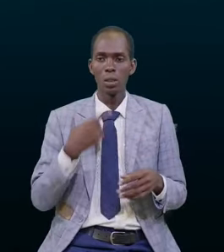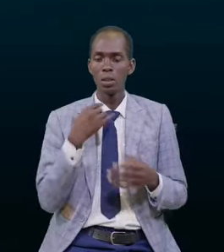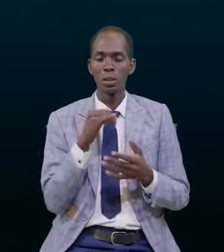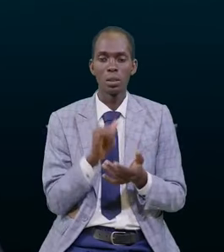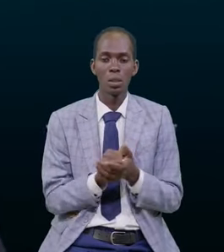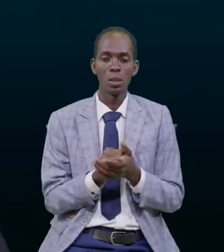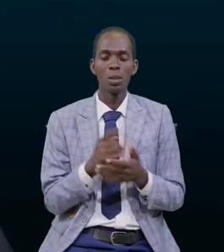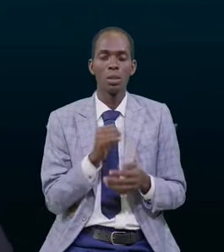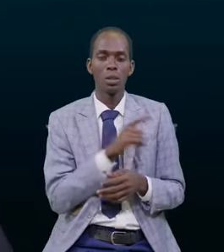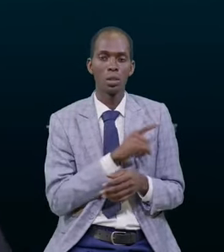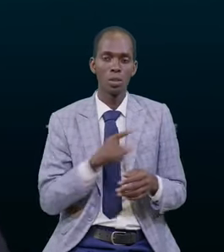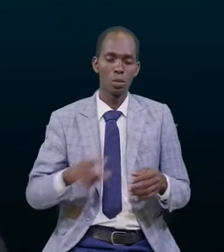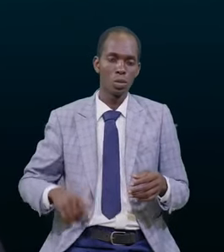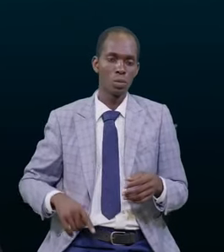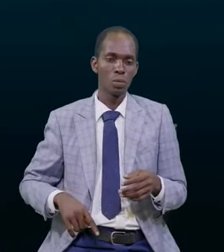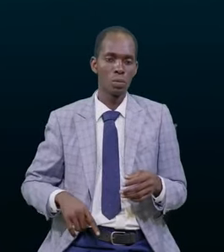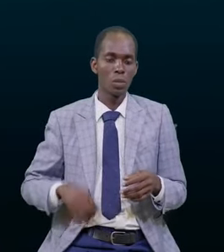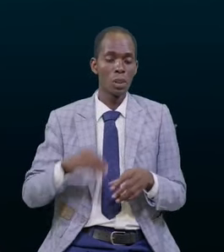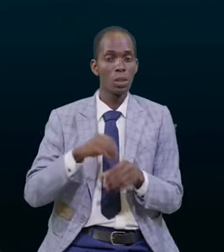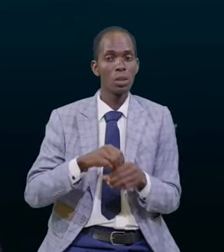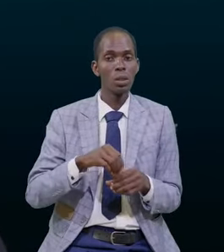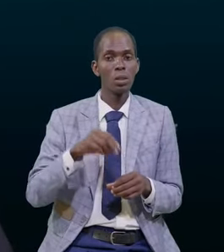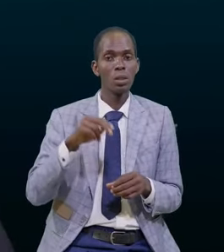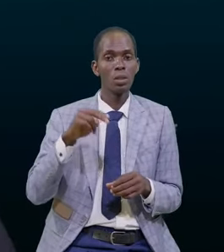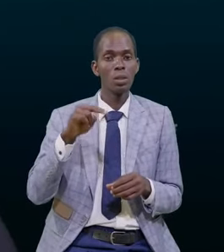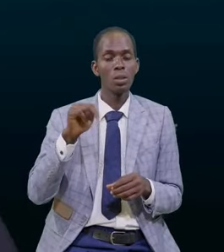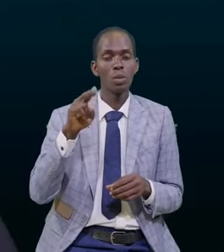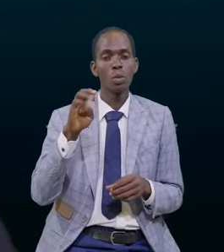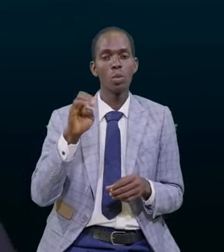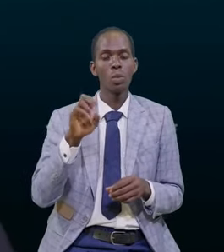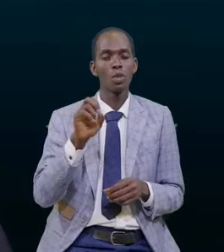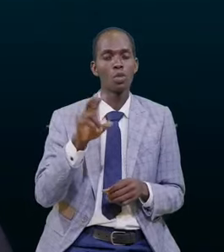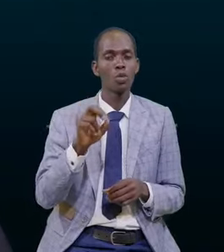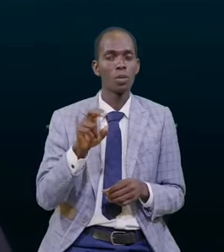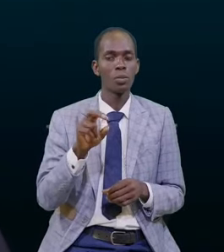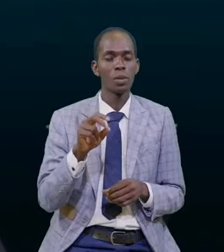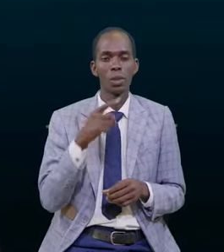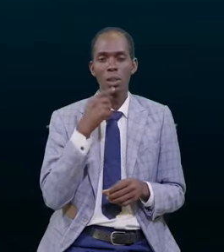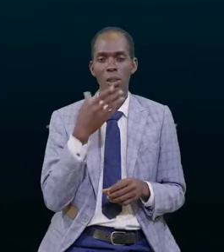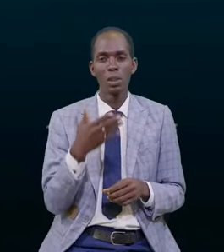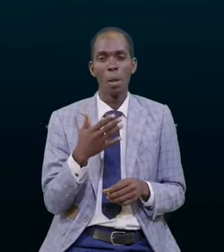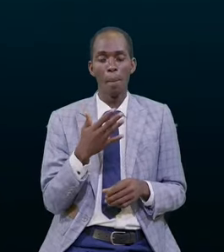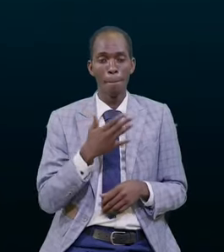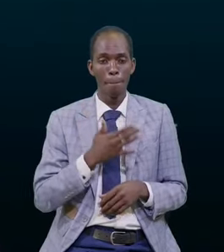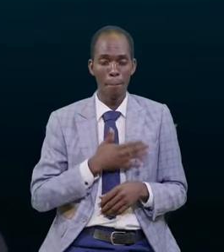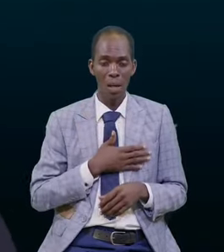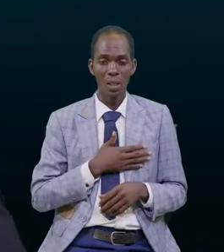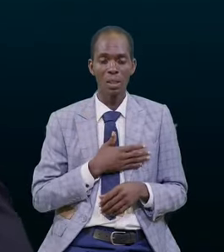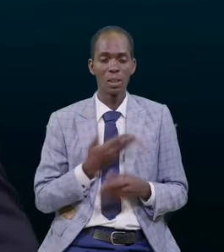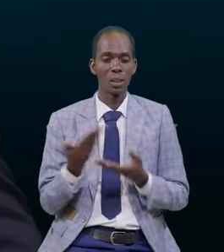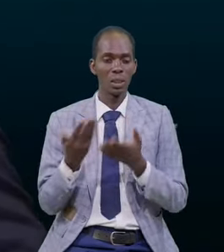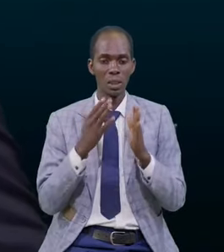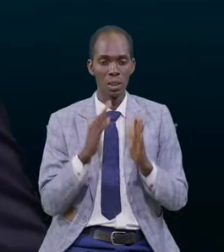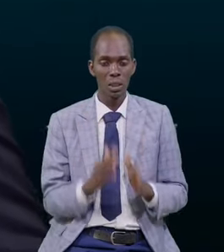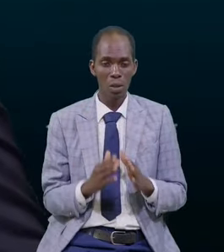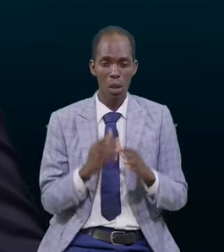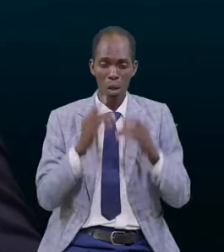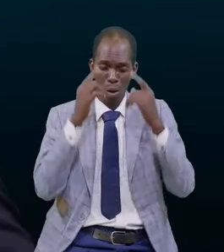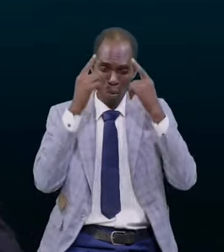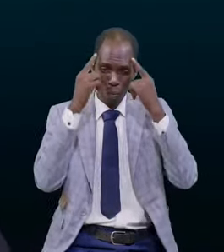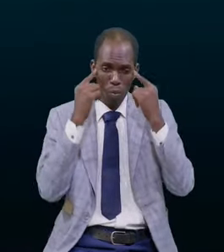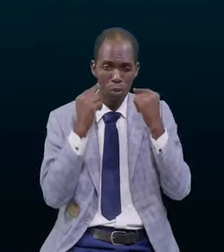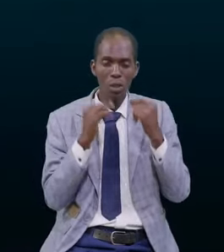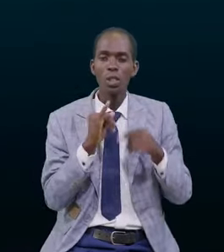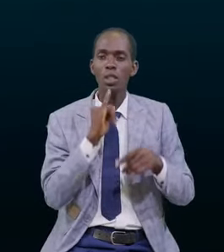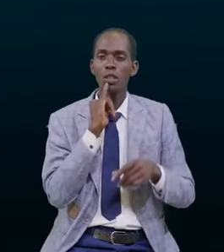Moses numbers 12 and in verse 7 my servant Moses Moses is not so my servant Moses